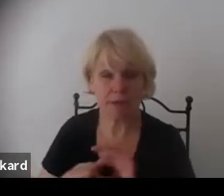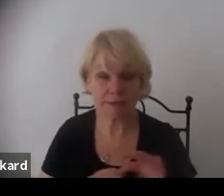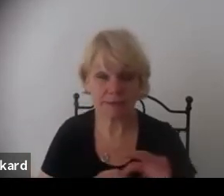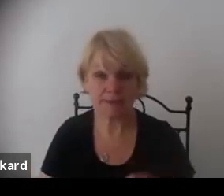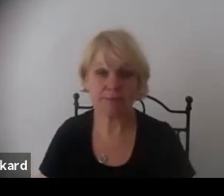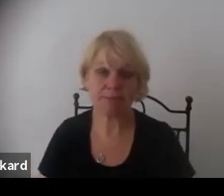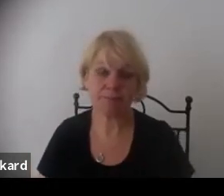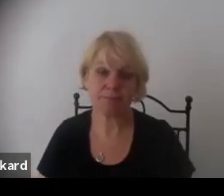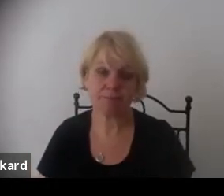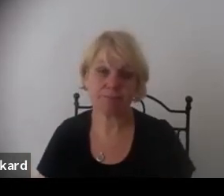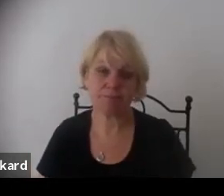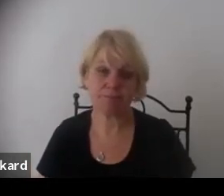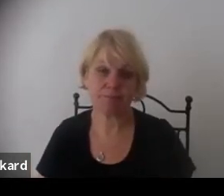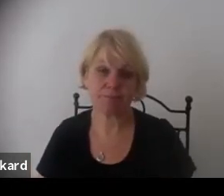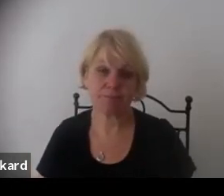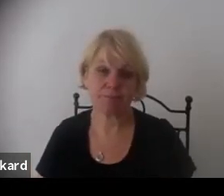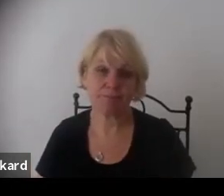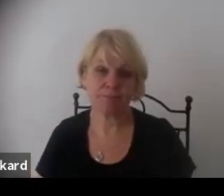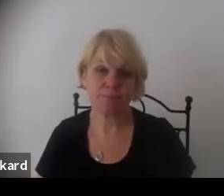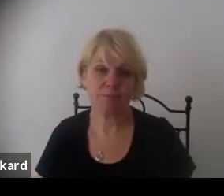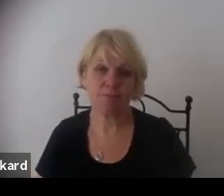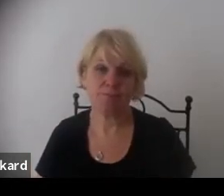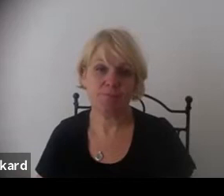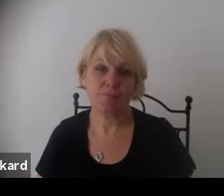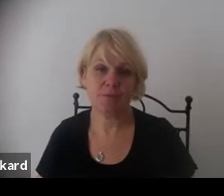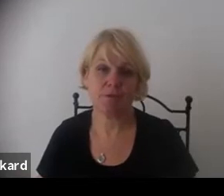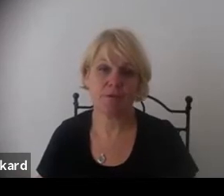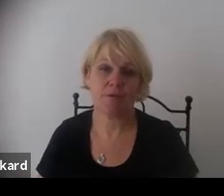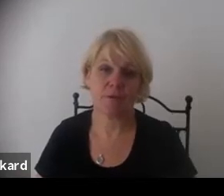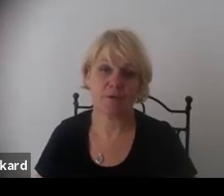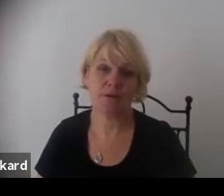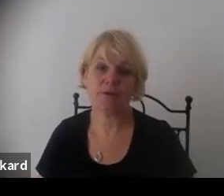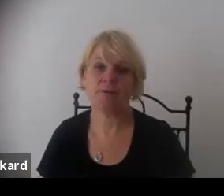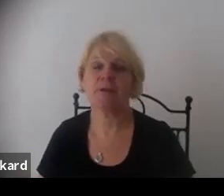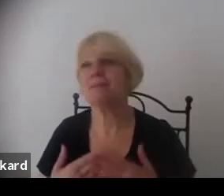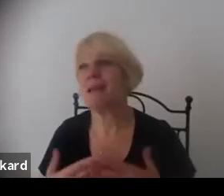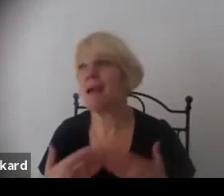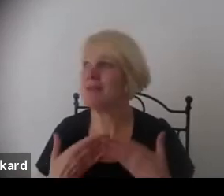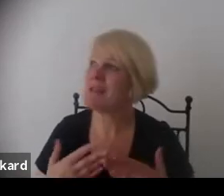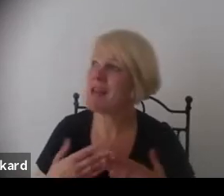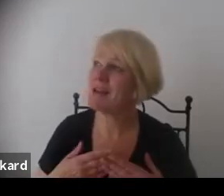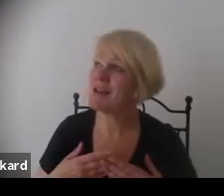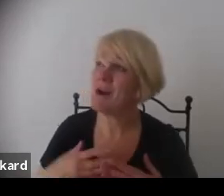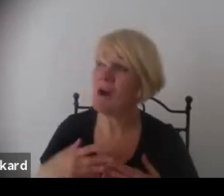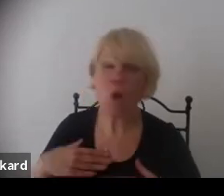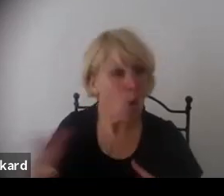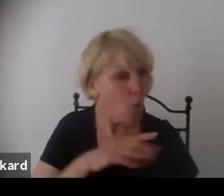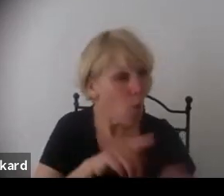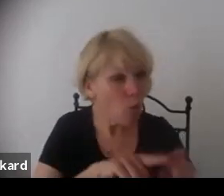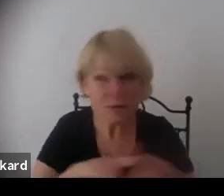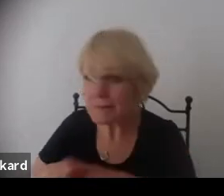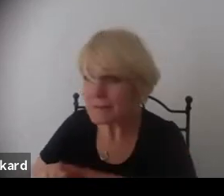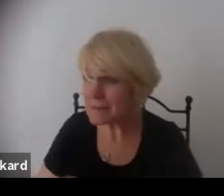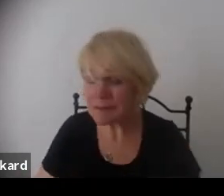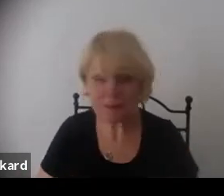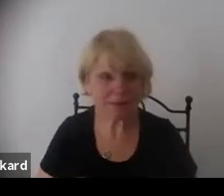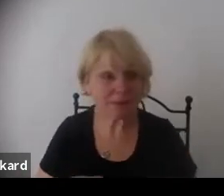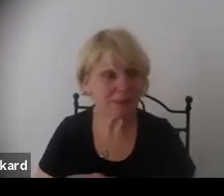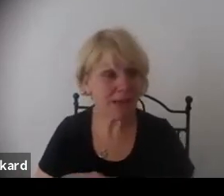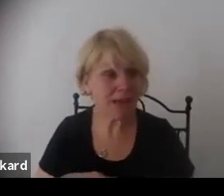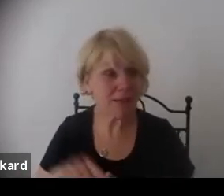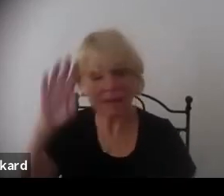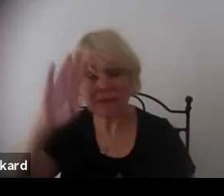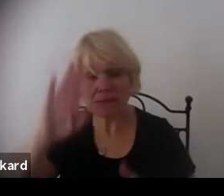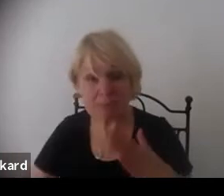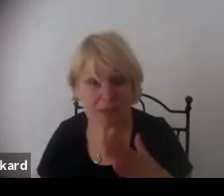that we're all experiencing the same thing, you know, we're all in the same boat. But actually, you know, I've heard other